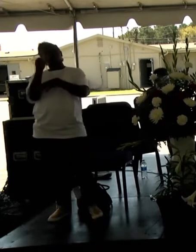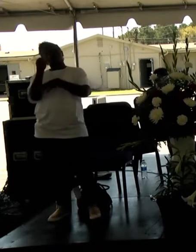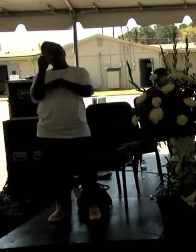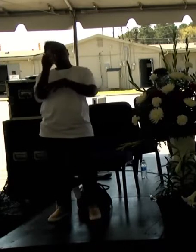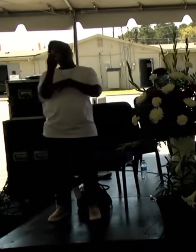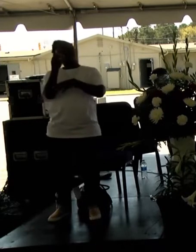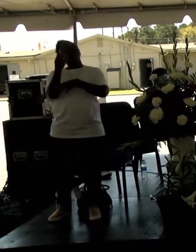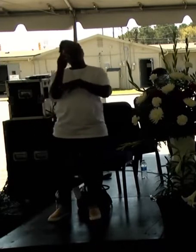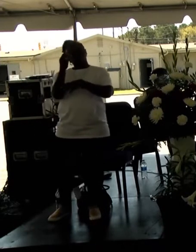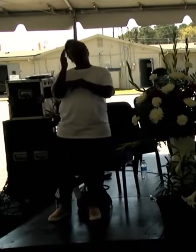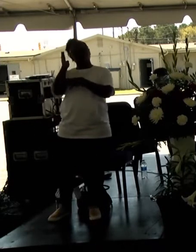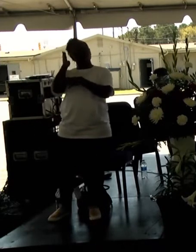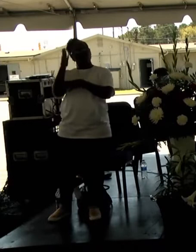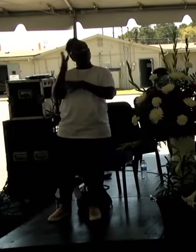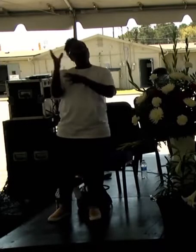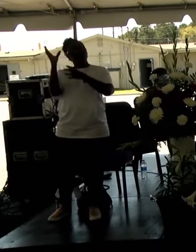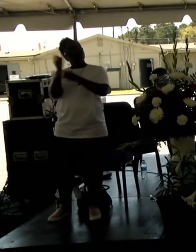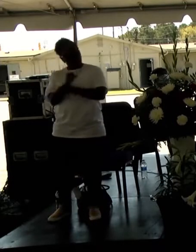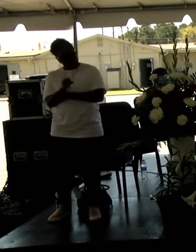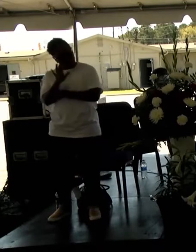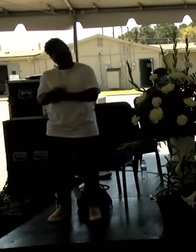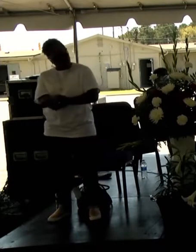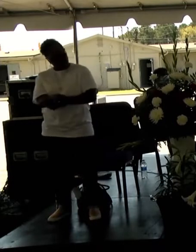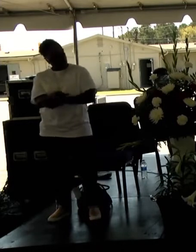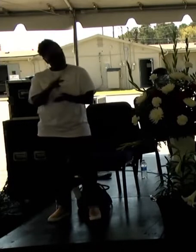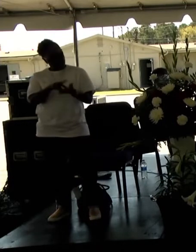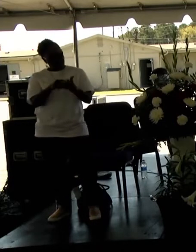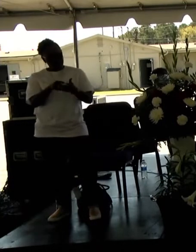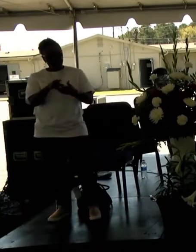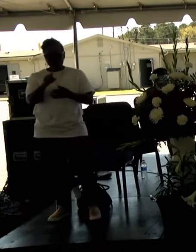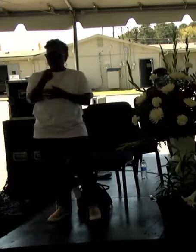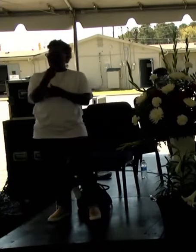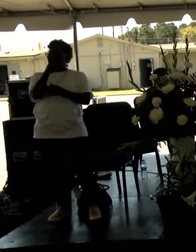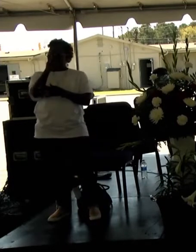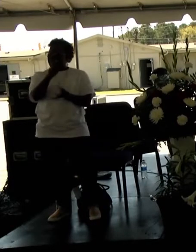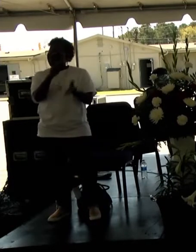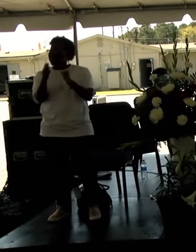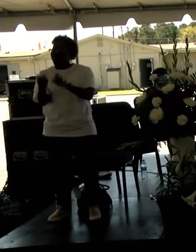going to attain to the resurrection of the dead, that means I got to die.